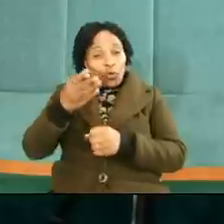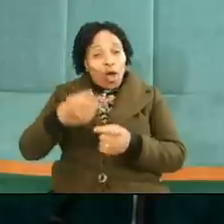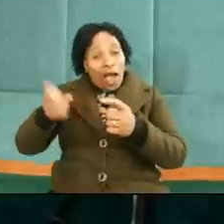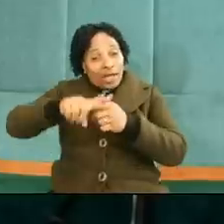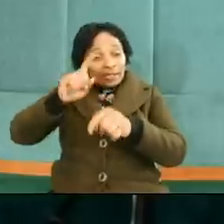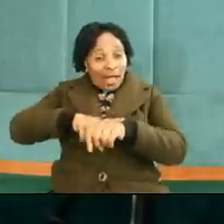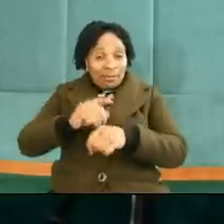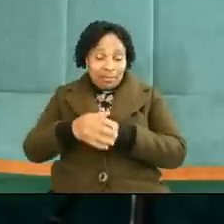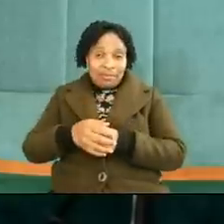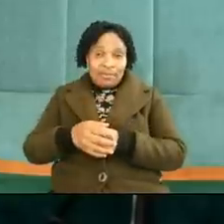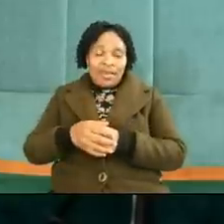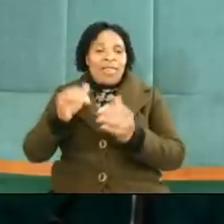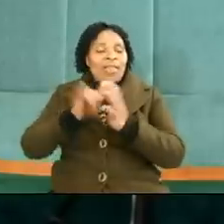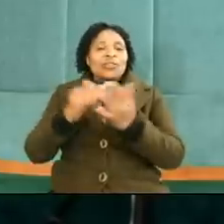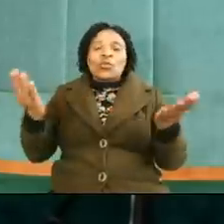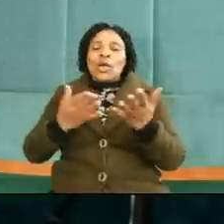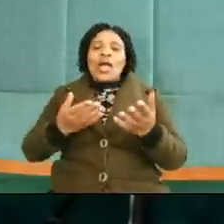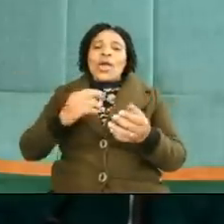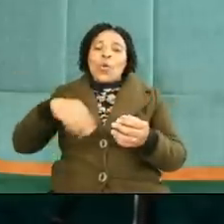Yeah, yes. That's where we are.